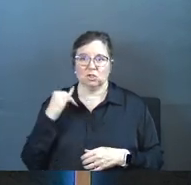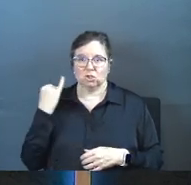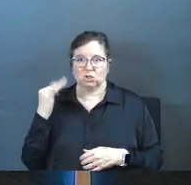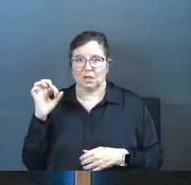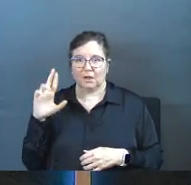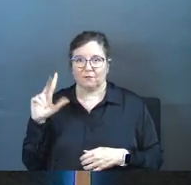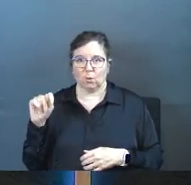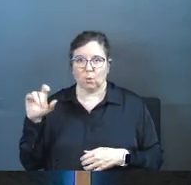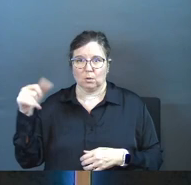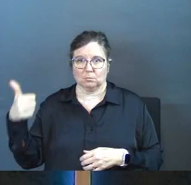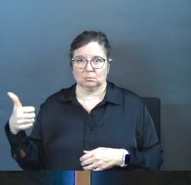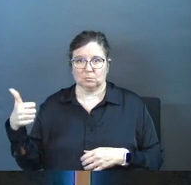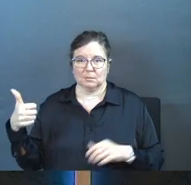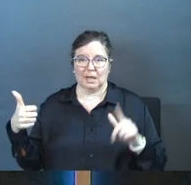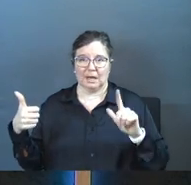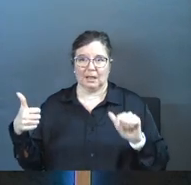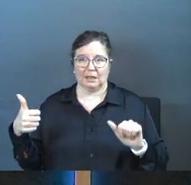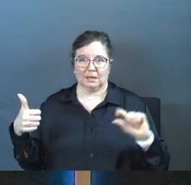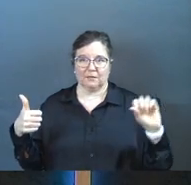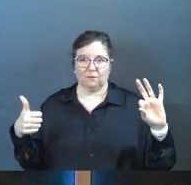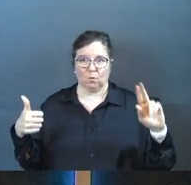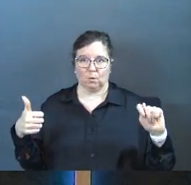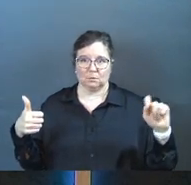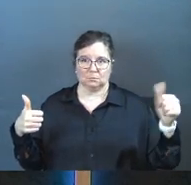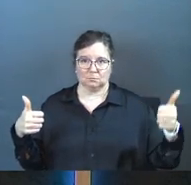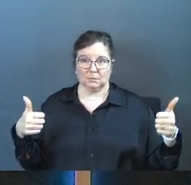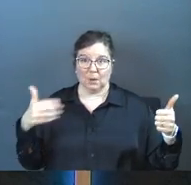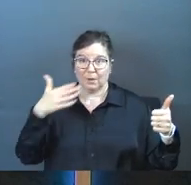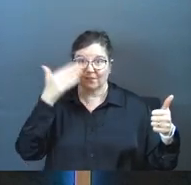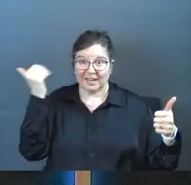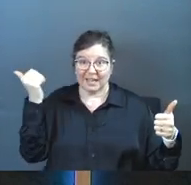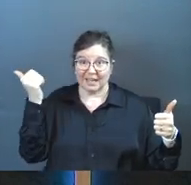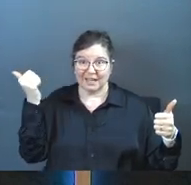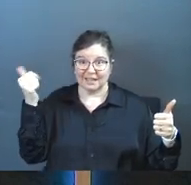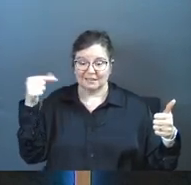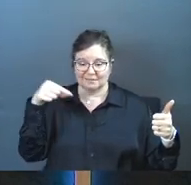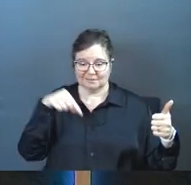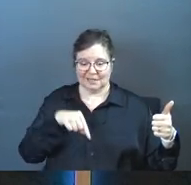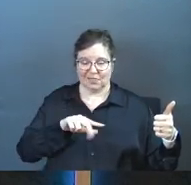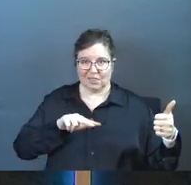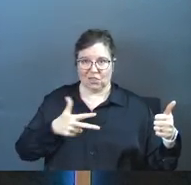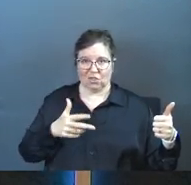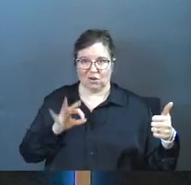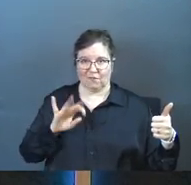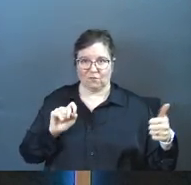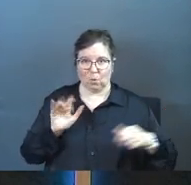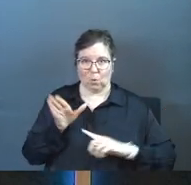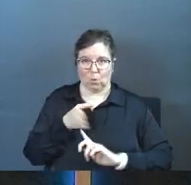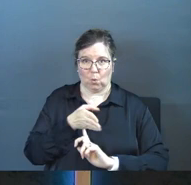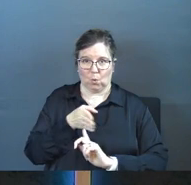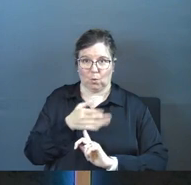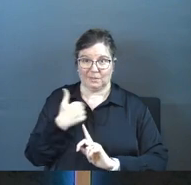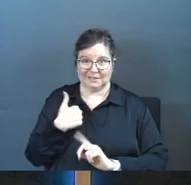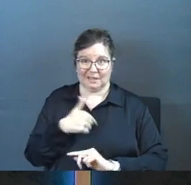Fort and there's a Linda Fort. And what we forget is the third Fort, which is